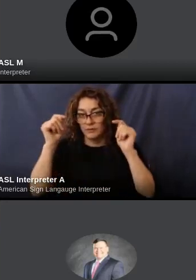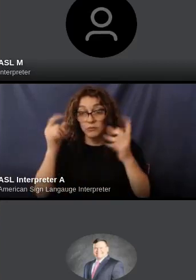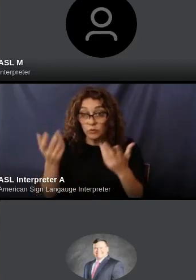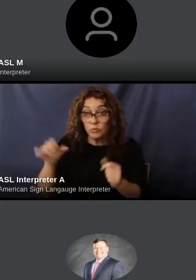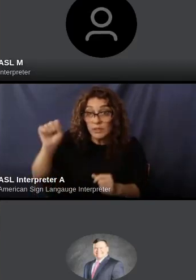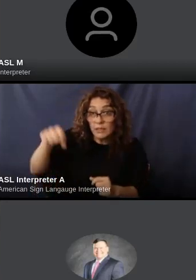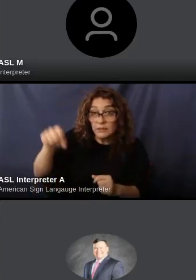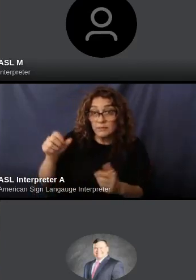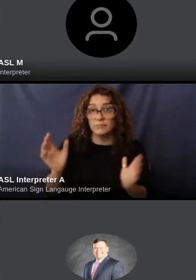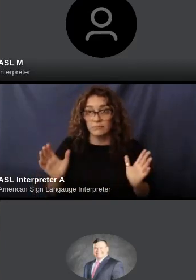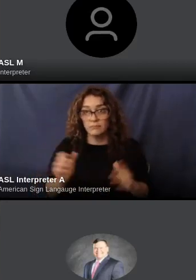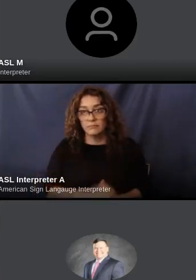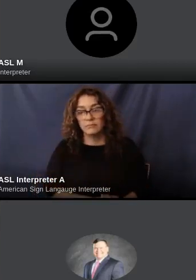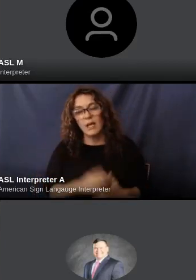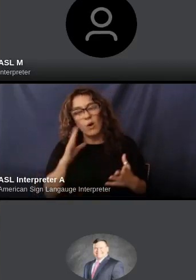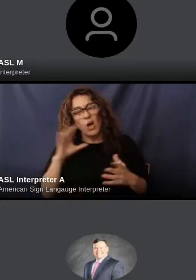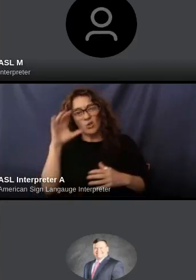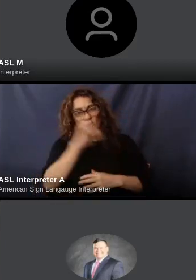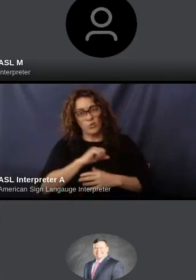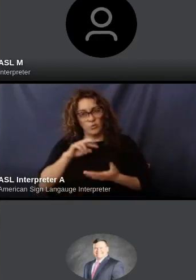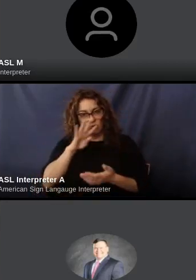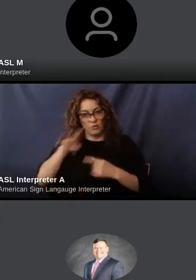Assuming those are Decision 6 funds.